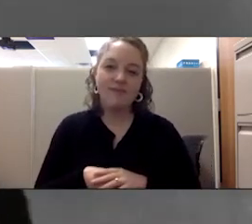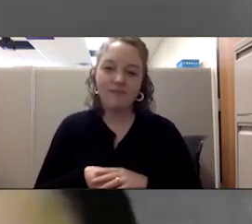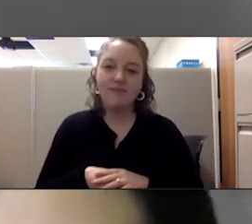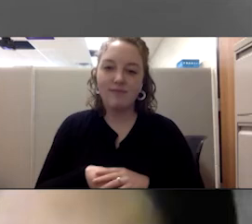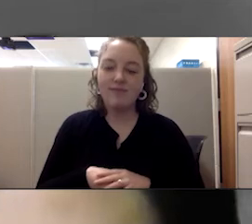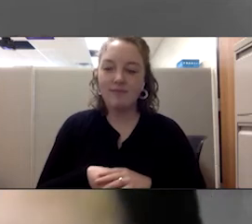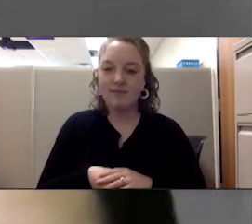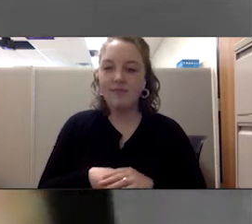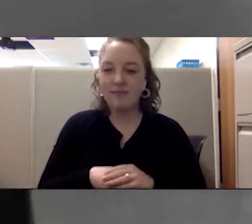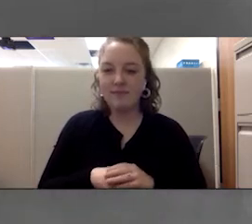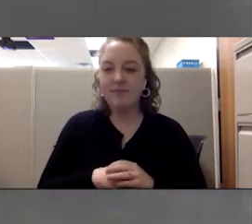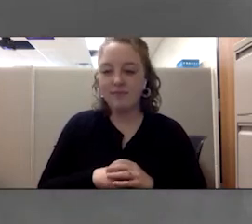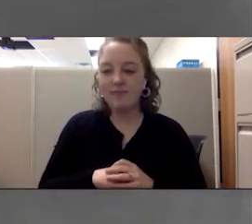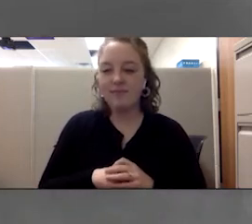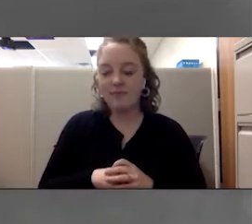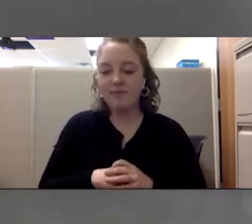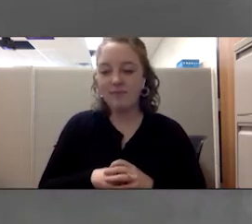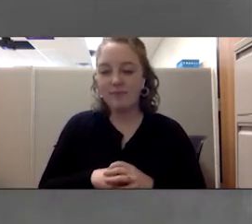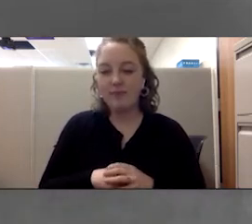all.